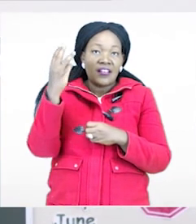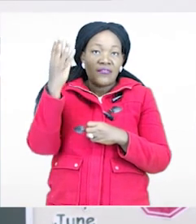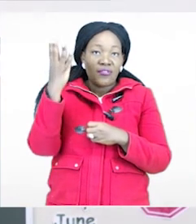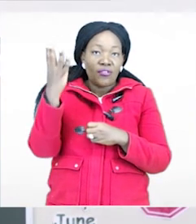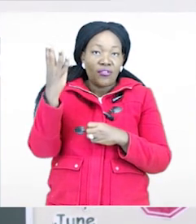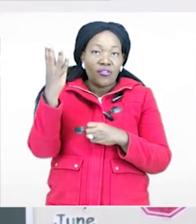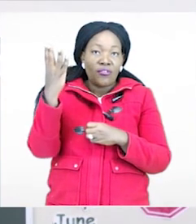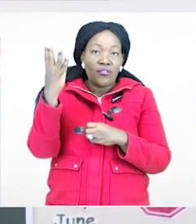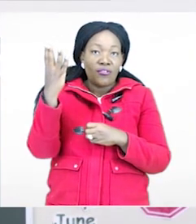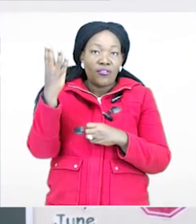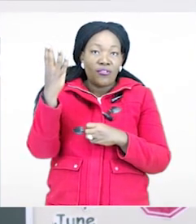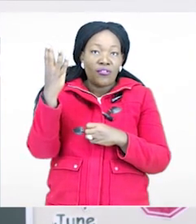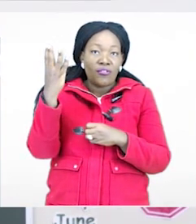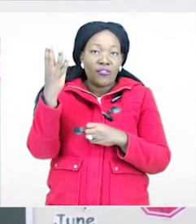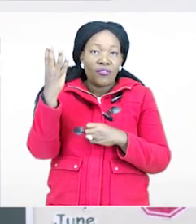4,